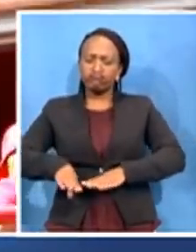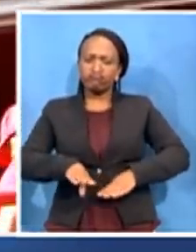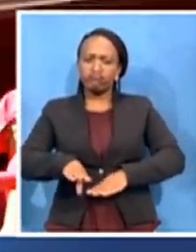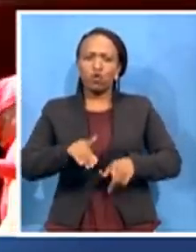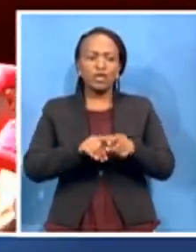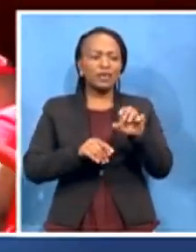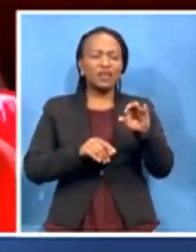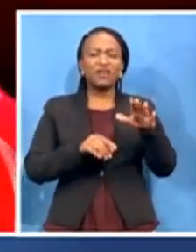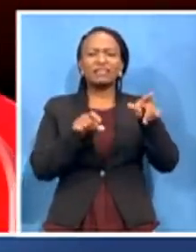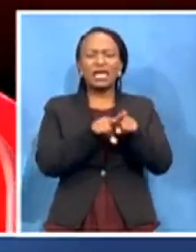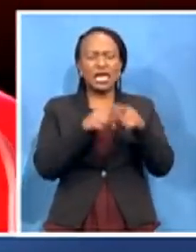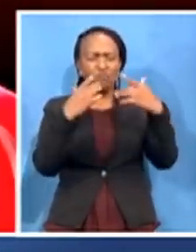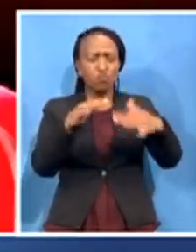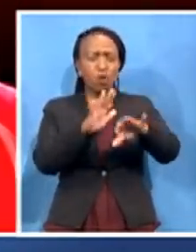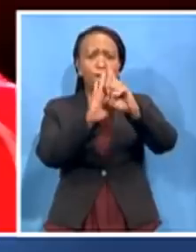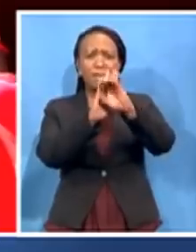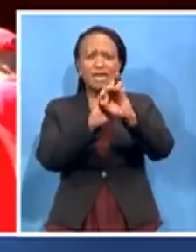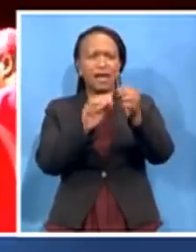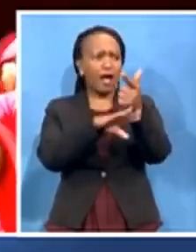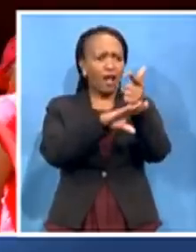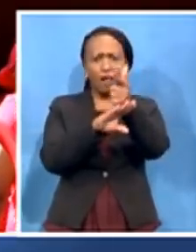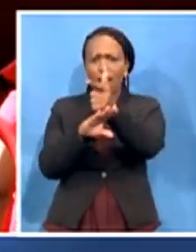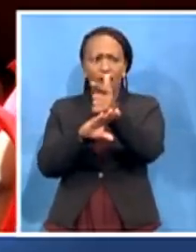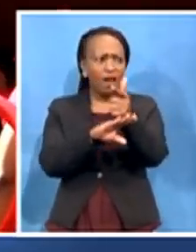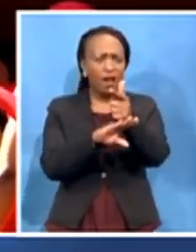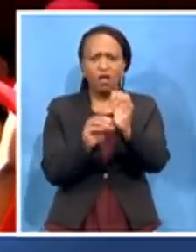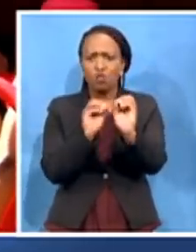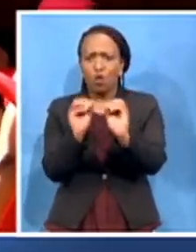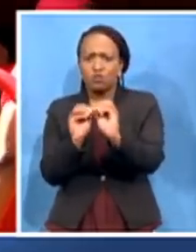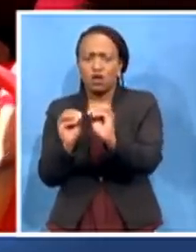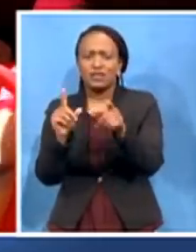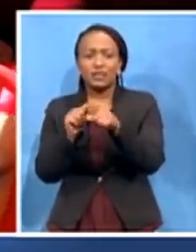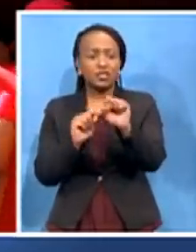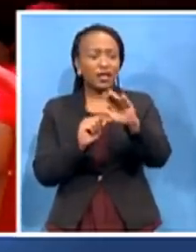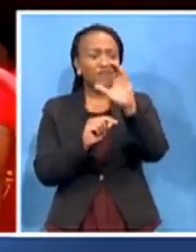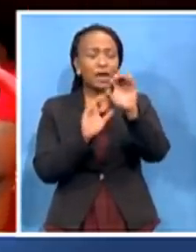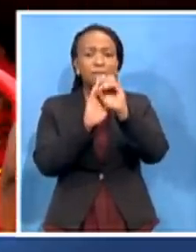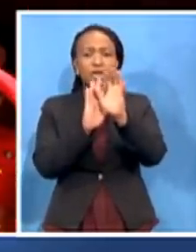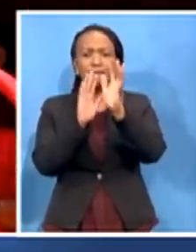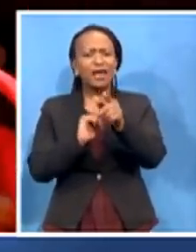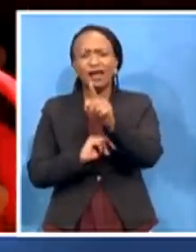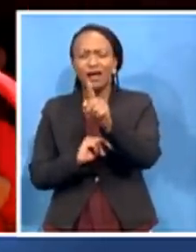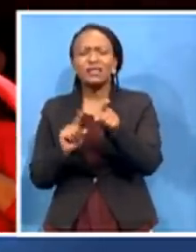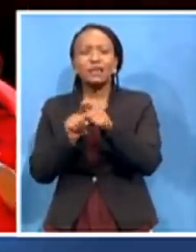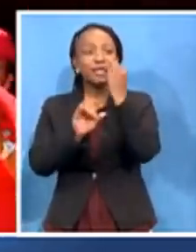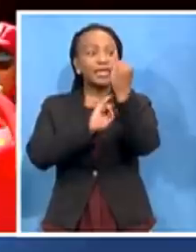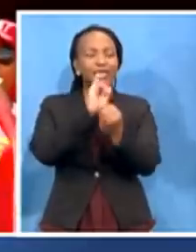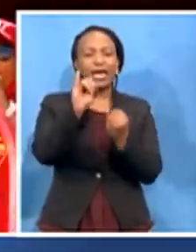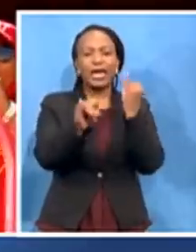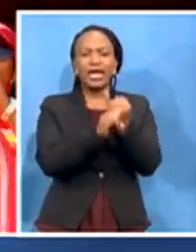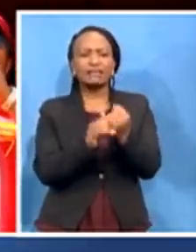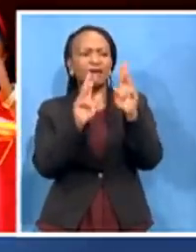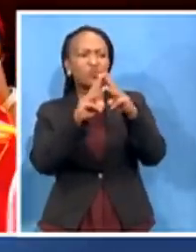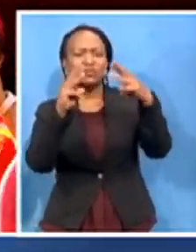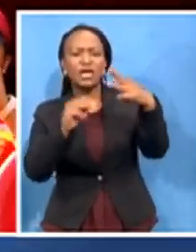also, not only South African media, but also international media, because this is a story